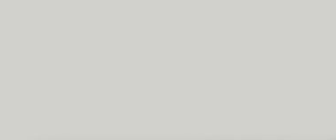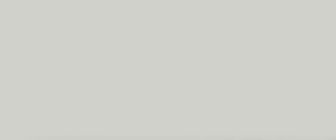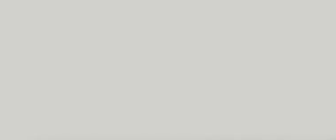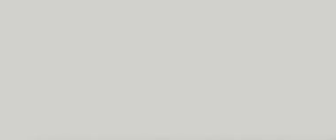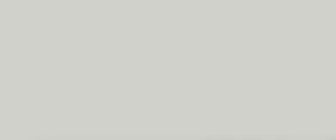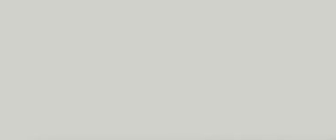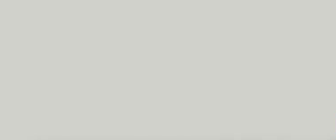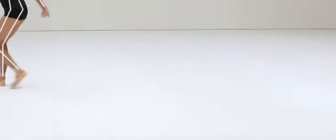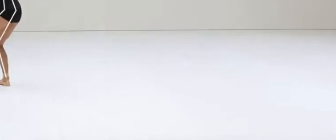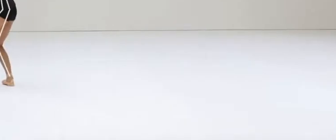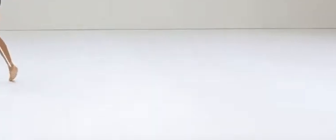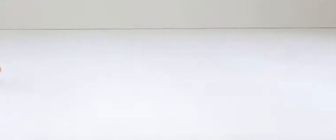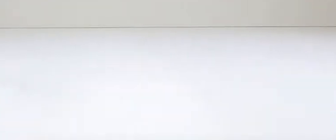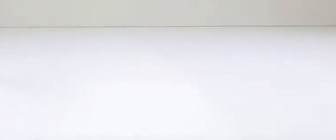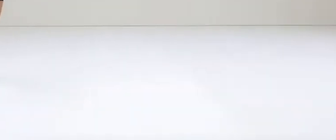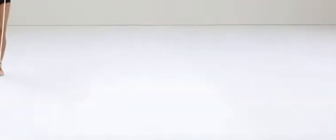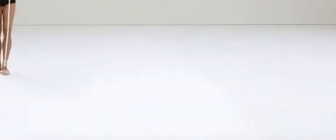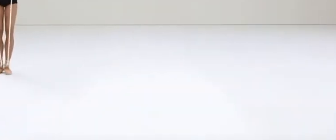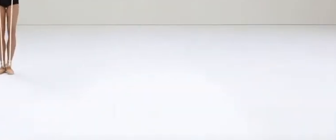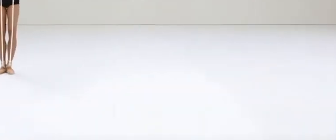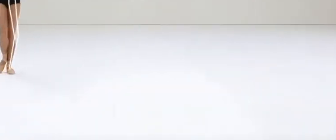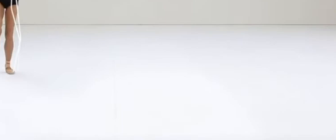before? It started, first